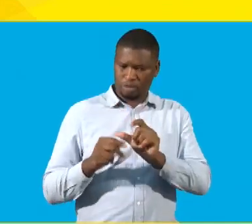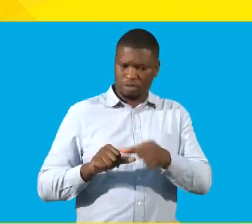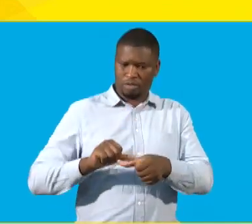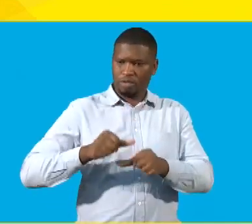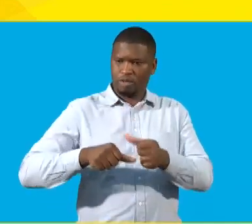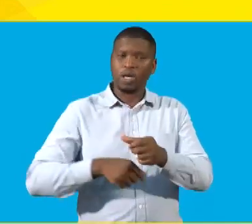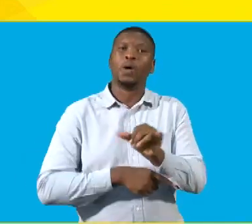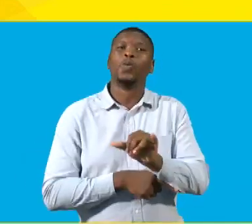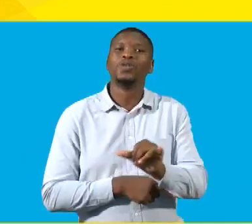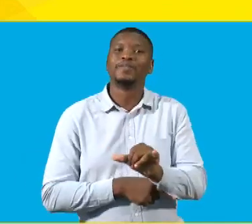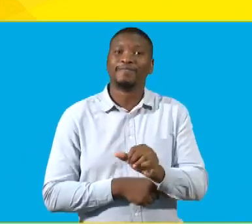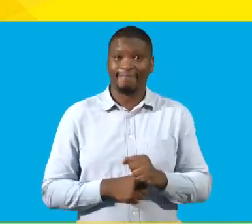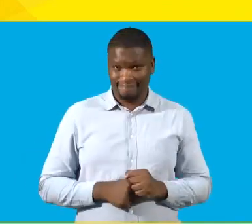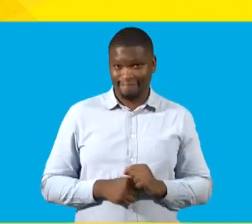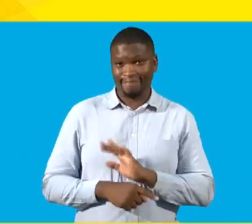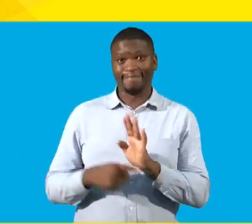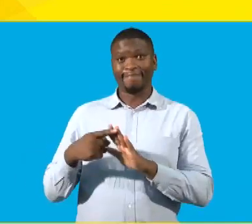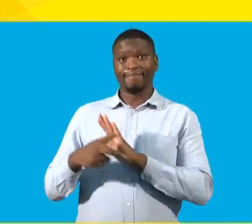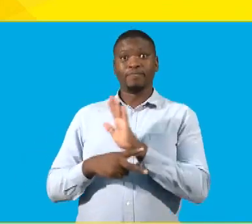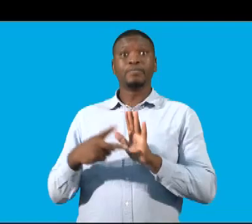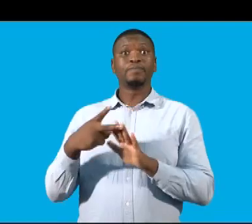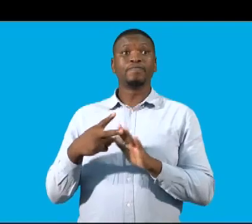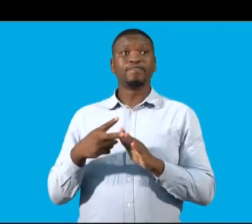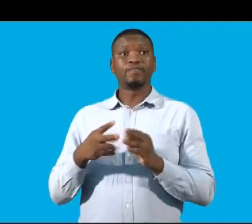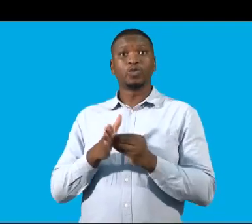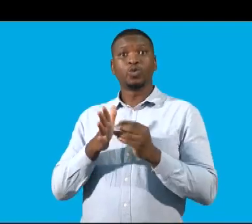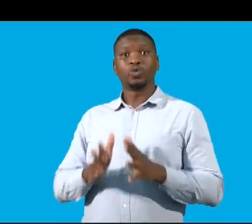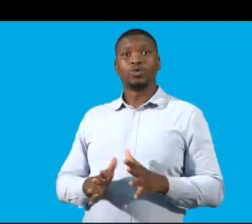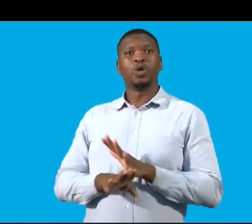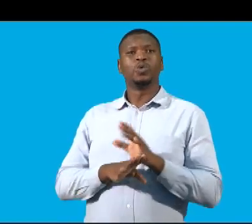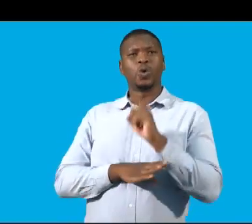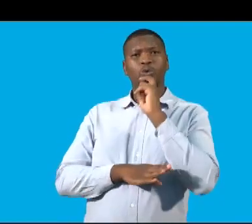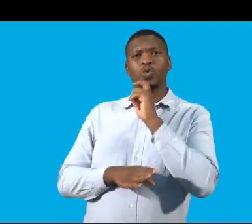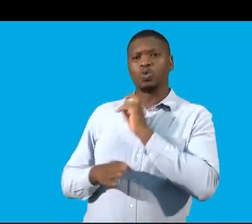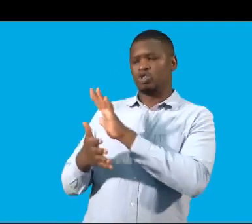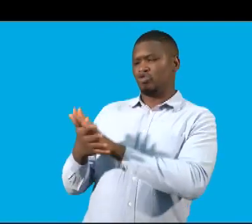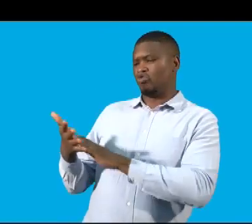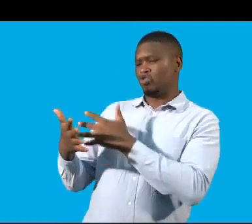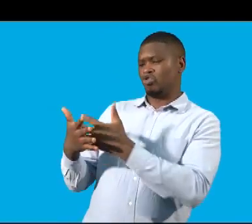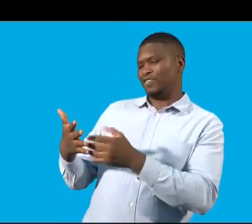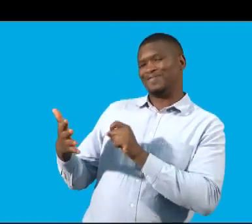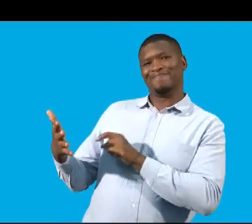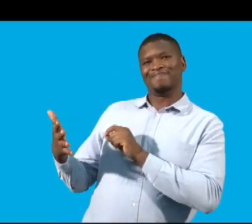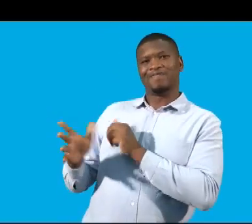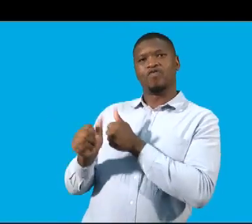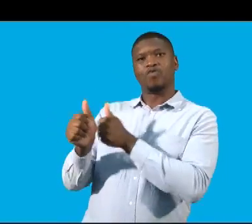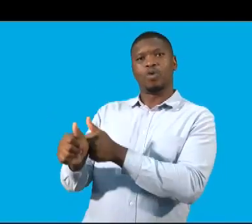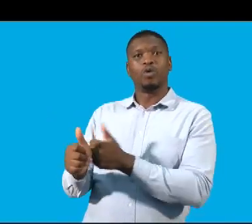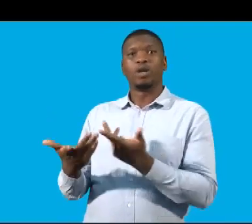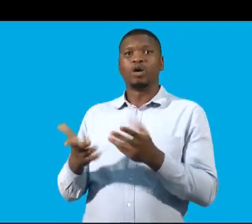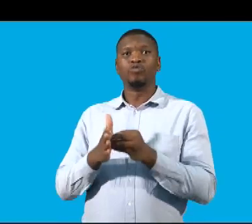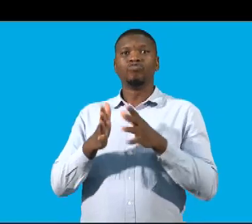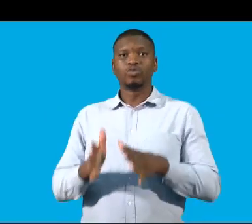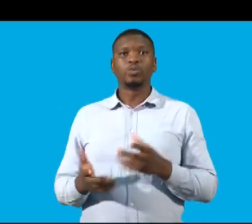when you are faced with different scenarios. Learners do not use the formula sheet, therefore they write the